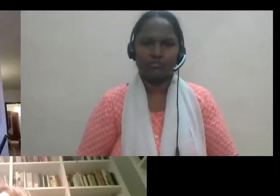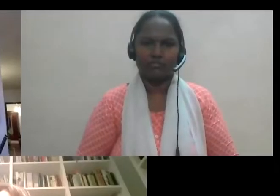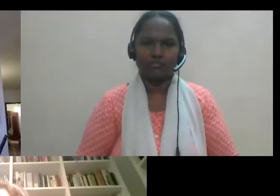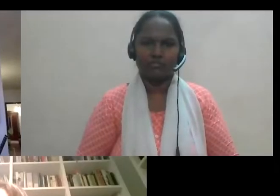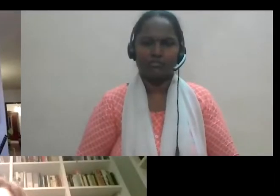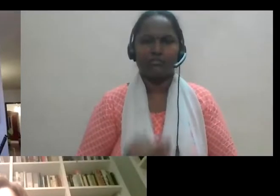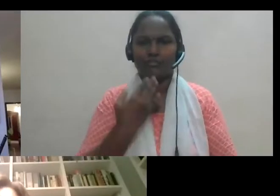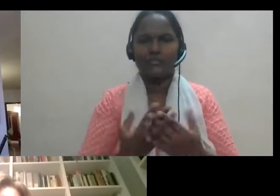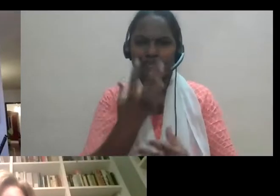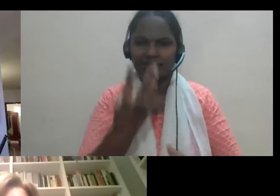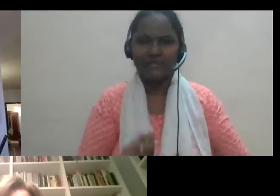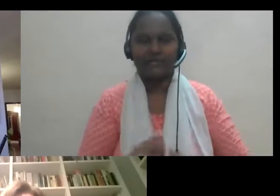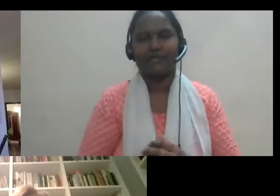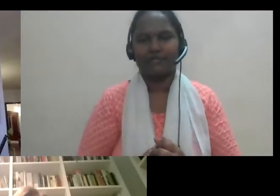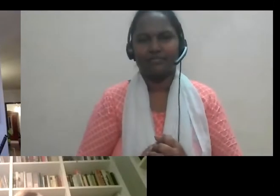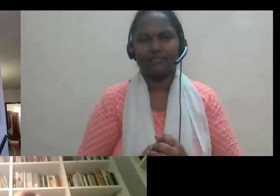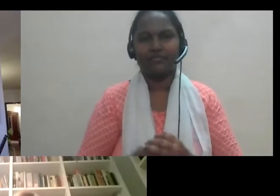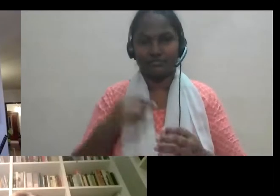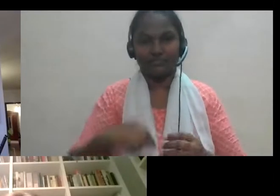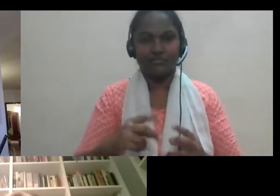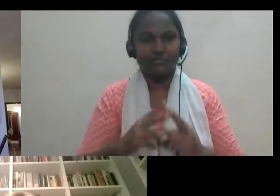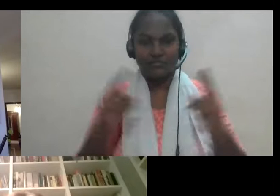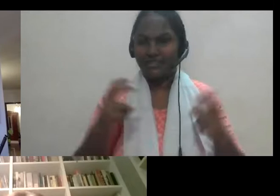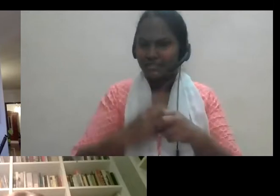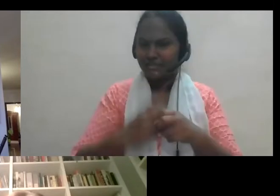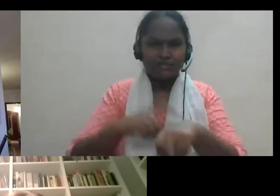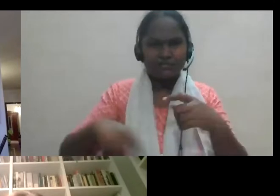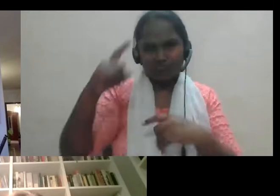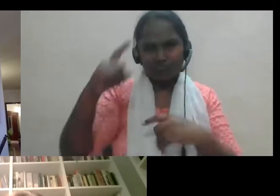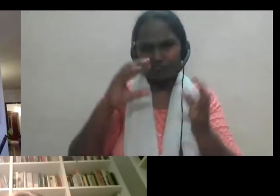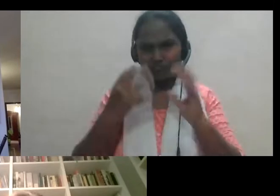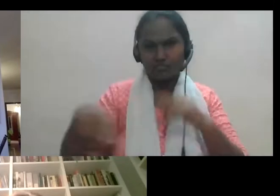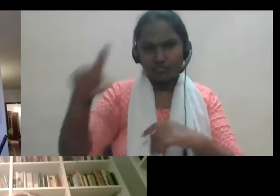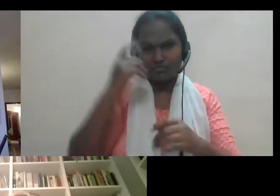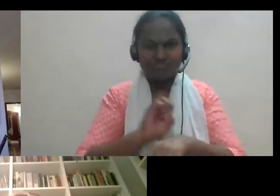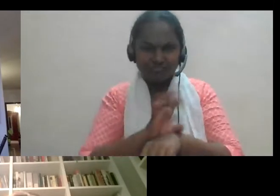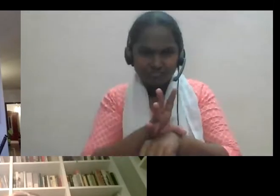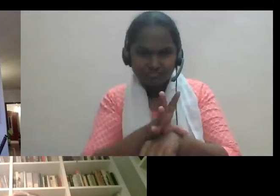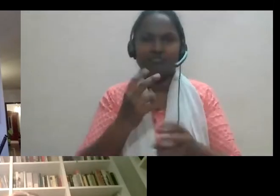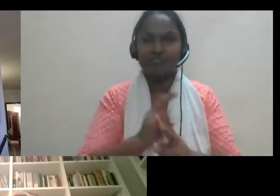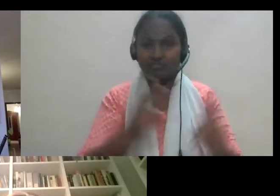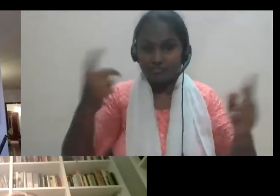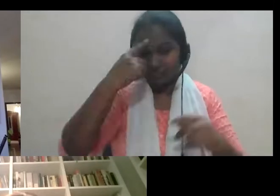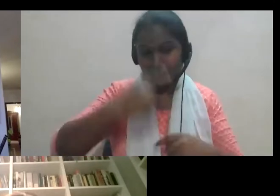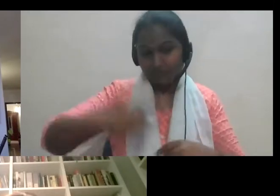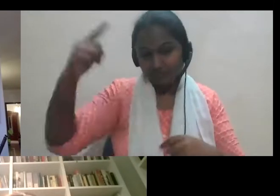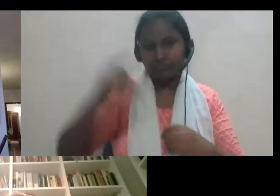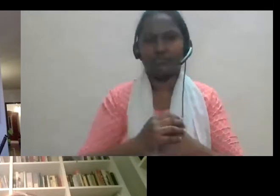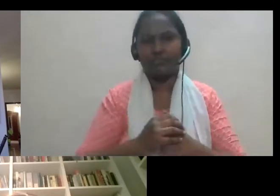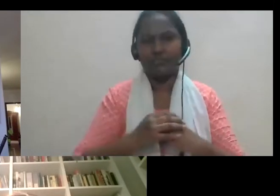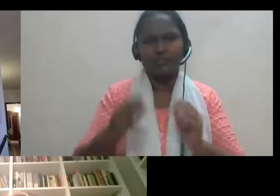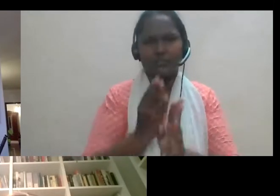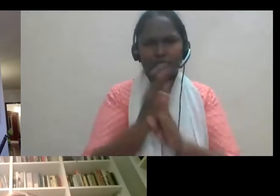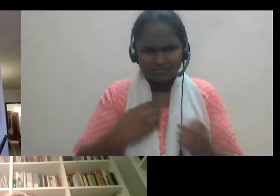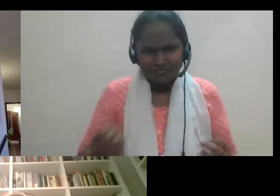Good evening. This is a very difficult time for our country as the pandemic rages through India. And before we